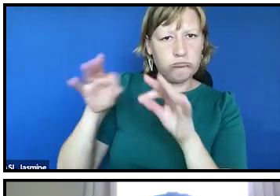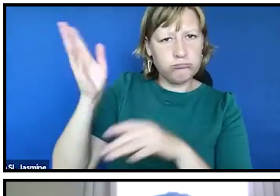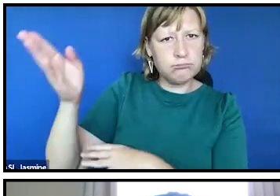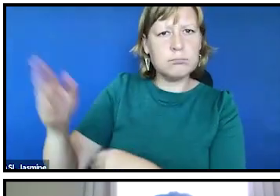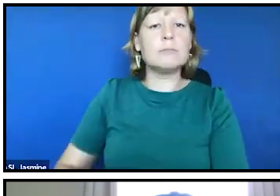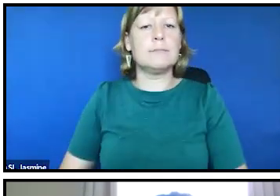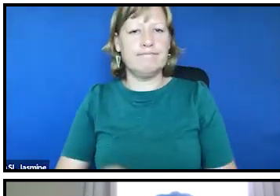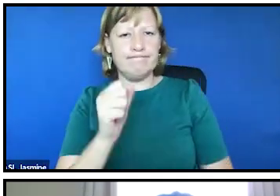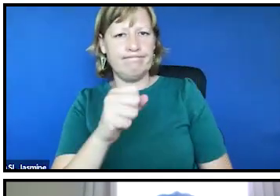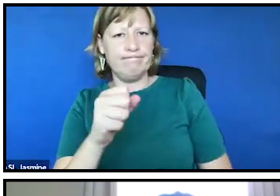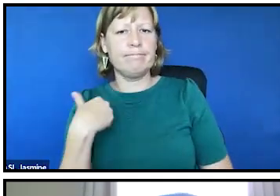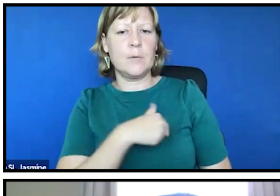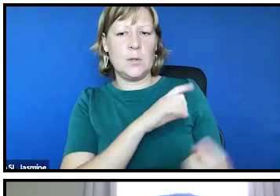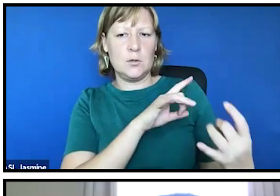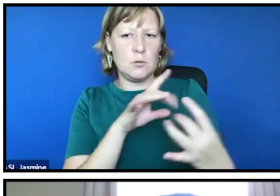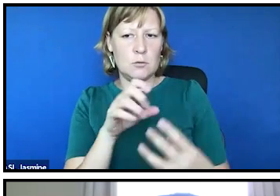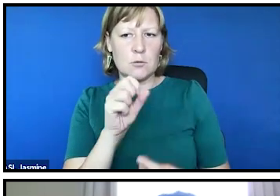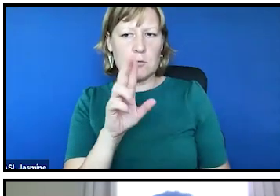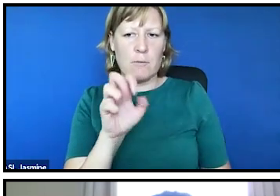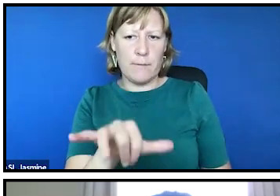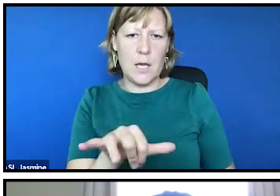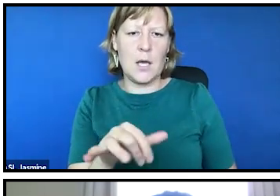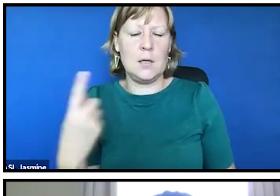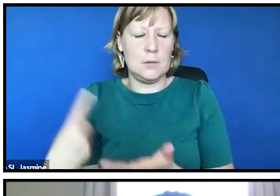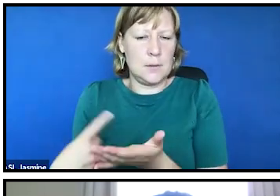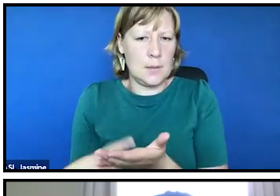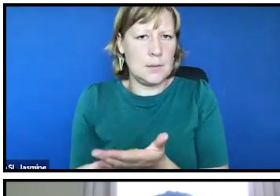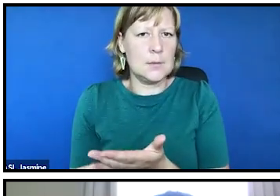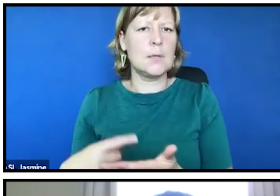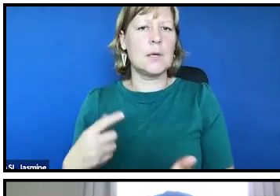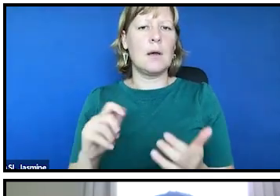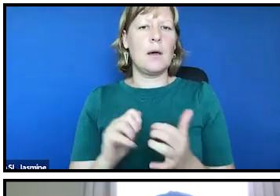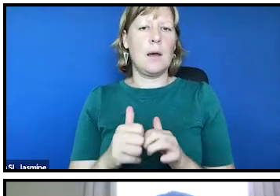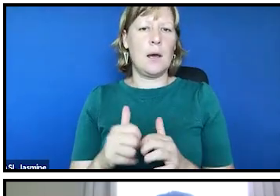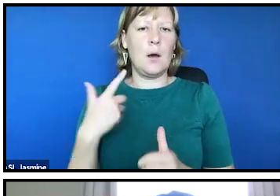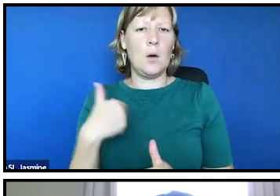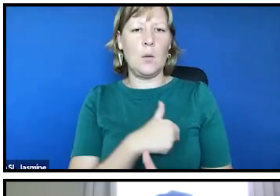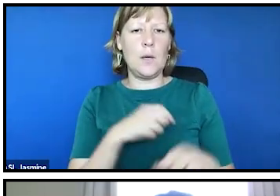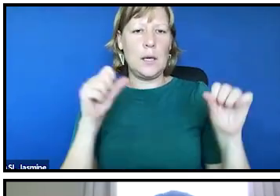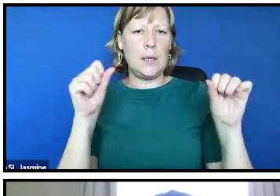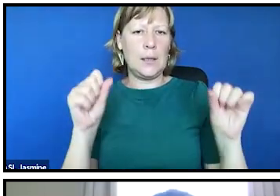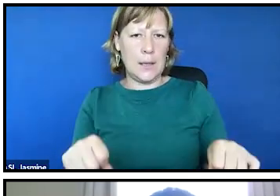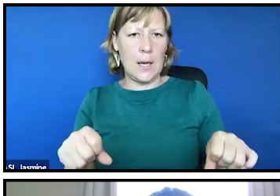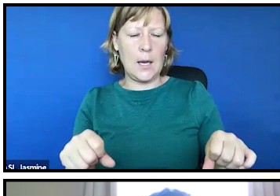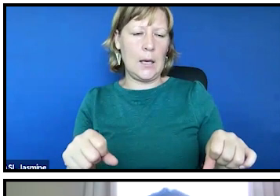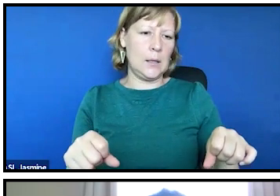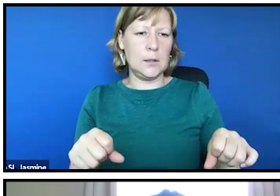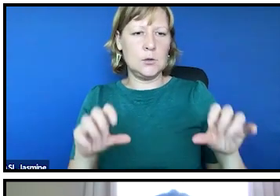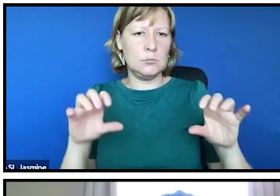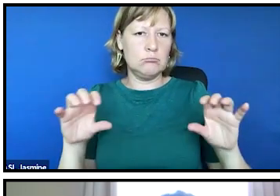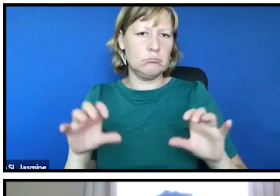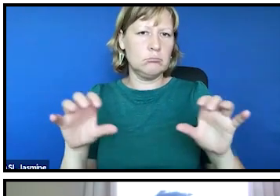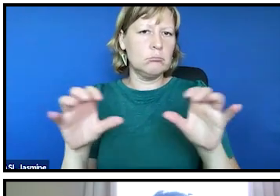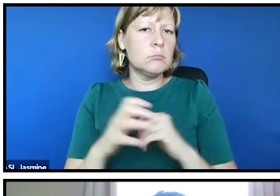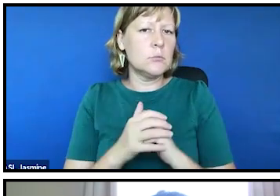as well too. Jay and I were discussing that to see what we could potentially do there to just get to increase some of